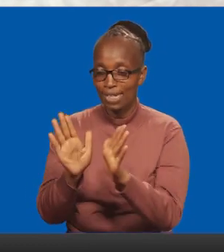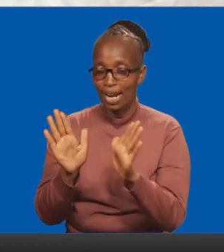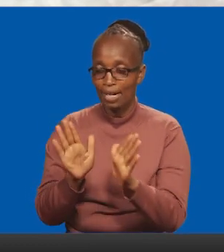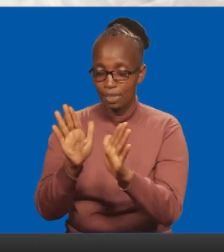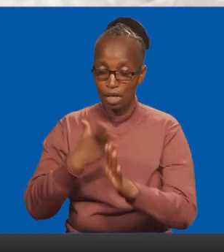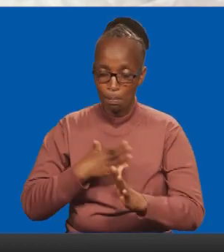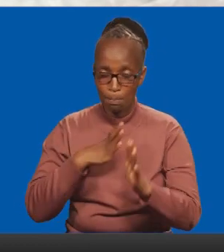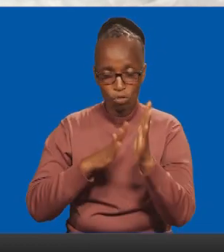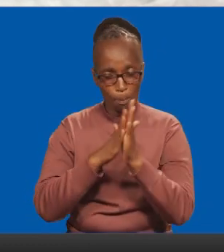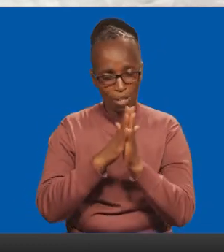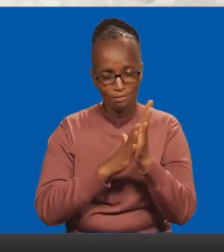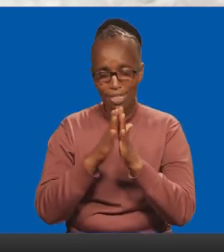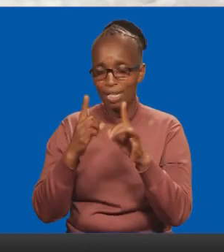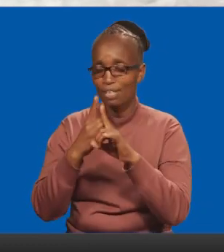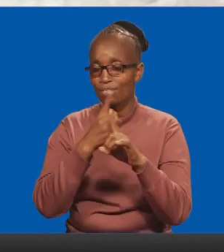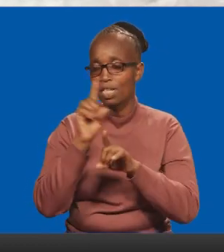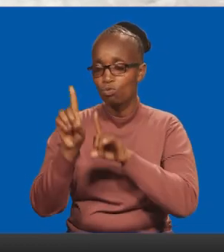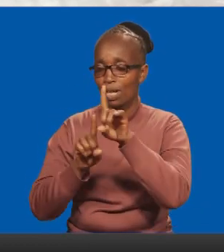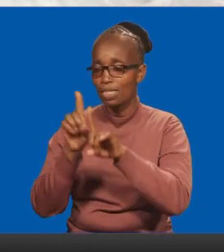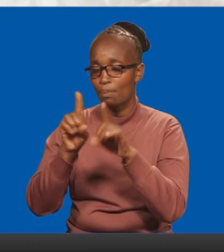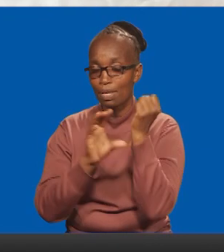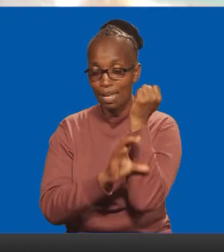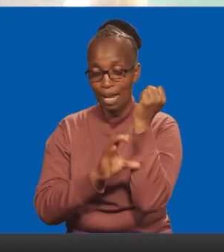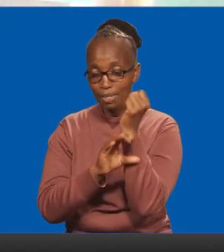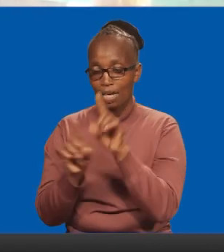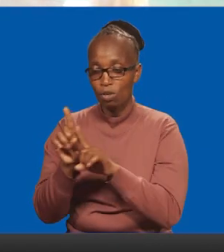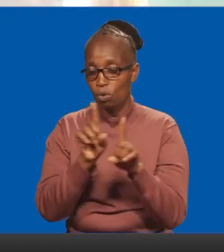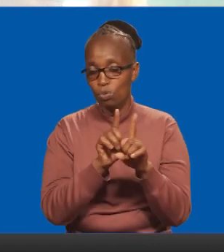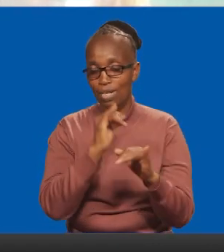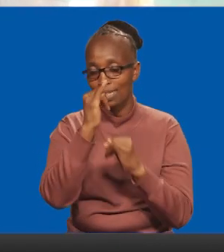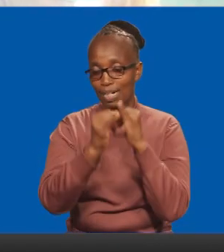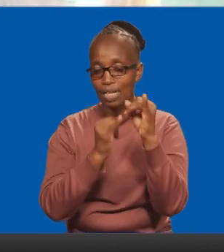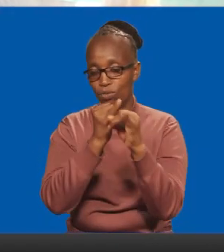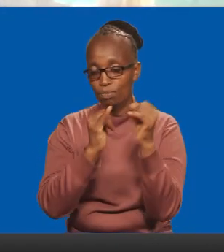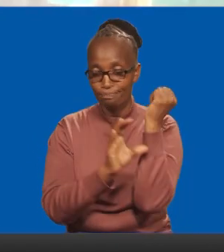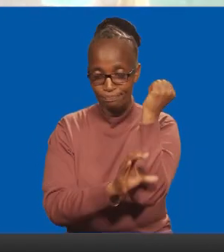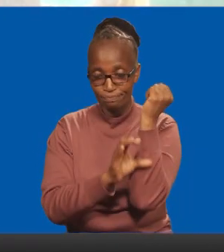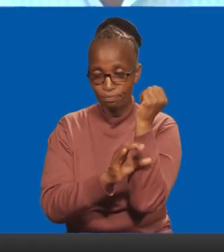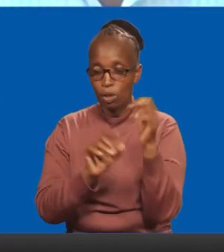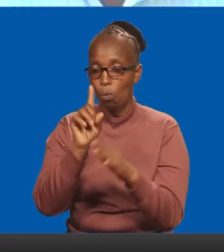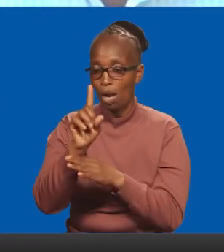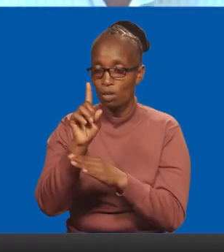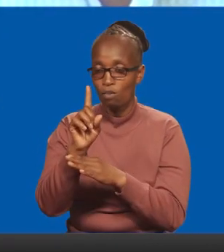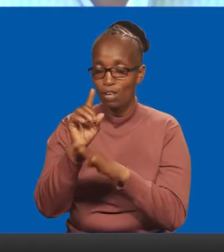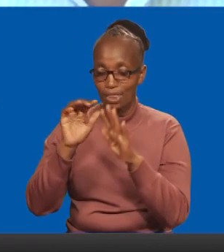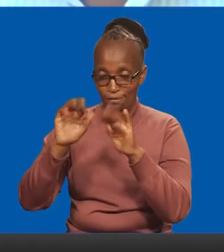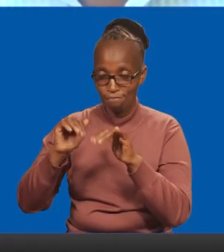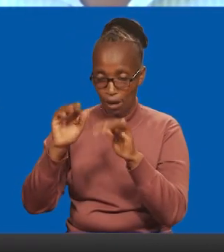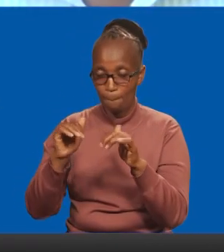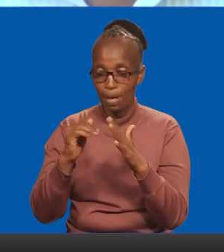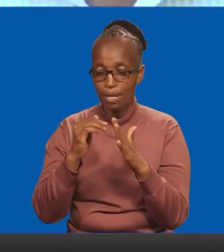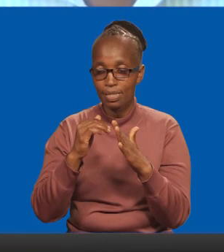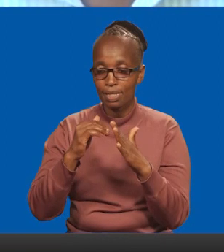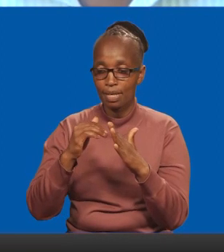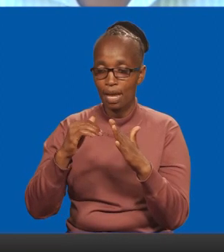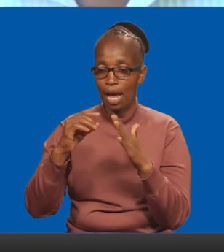amewahimiza wadau mbalimbali kuboresha huduma zao ili kuwavutia watalii humu nchini na vilevile kwa mataifa ya kigeni. No tourism fund, one of the functions